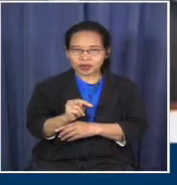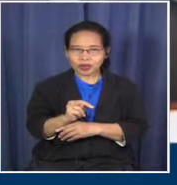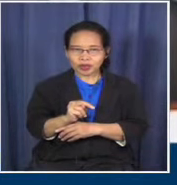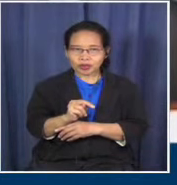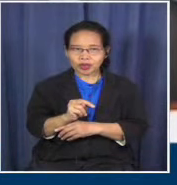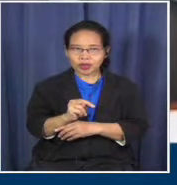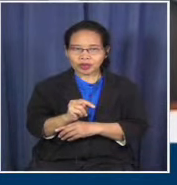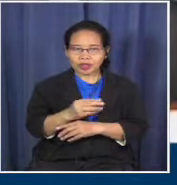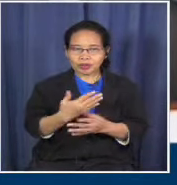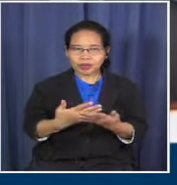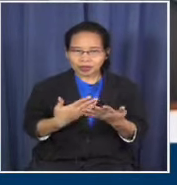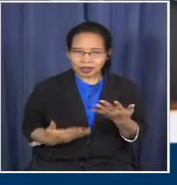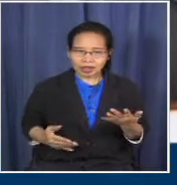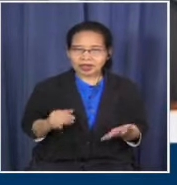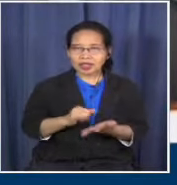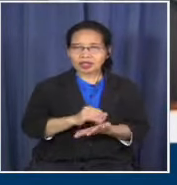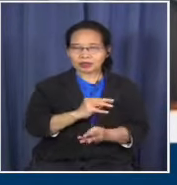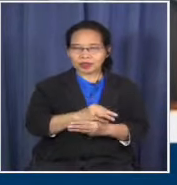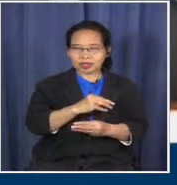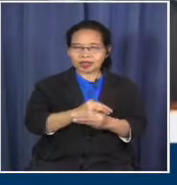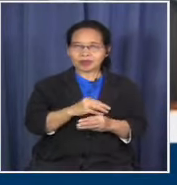would have thought that it came from carbon?